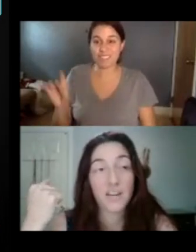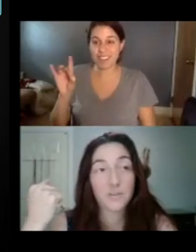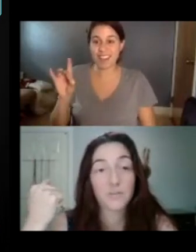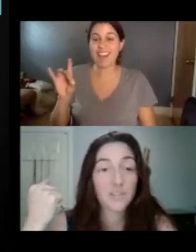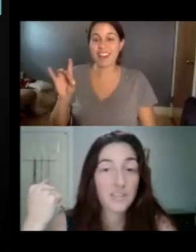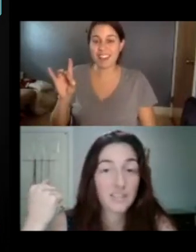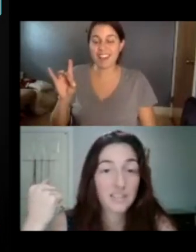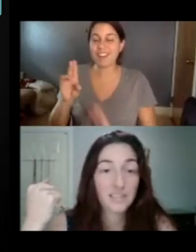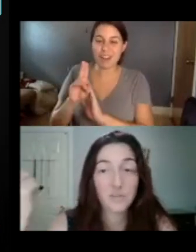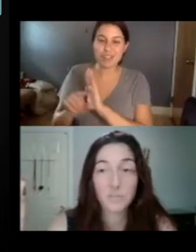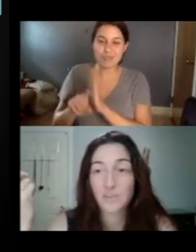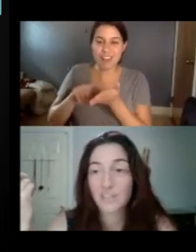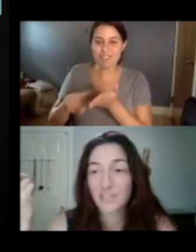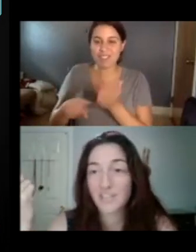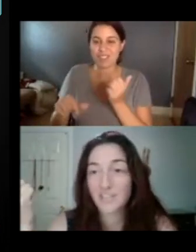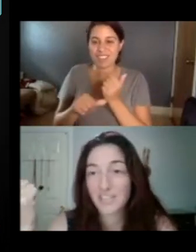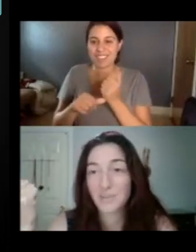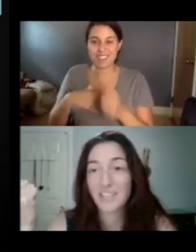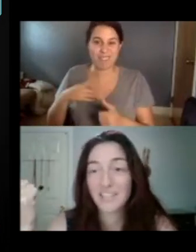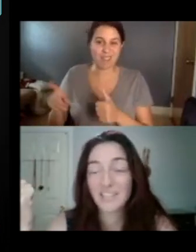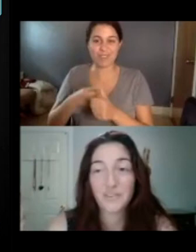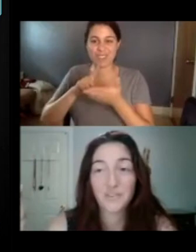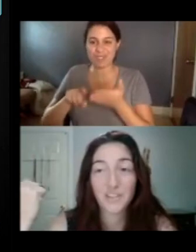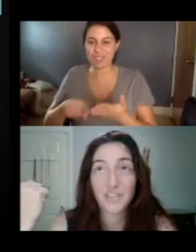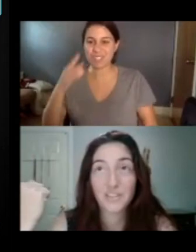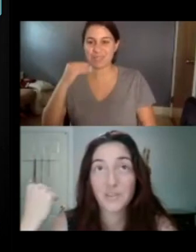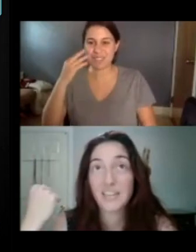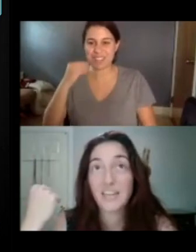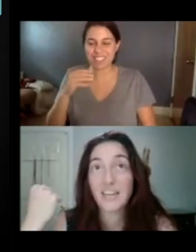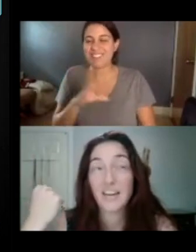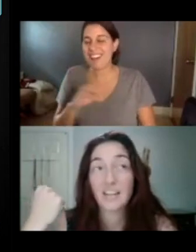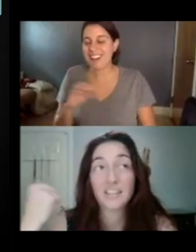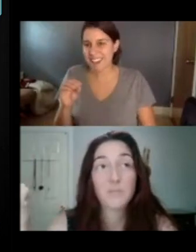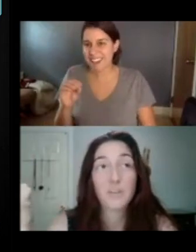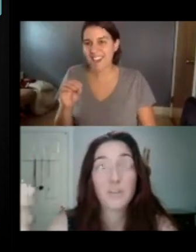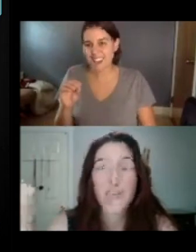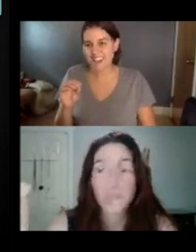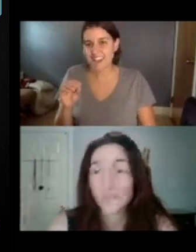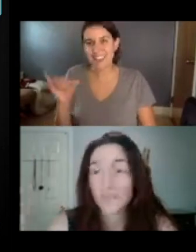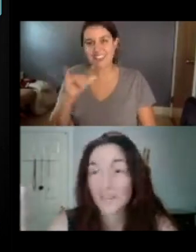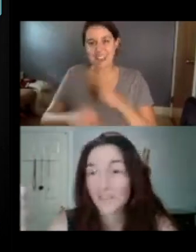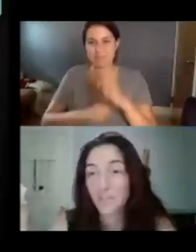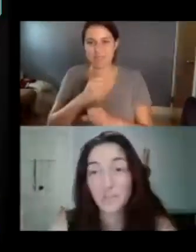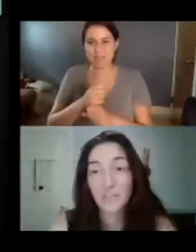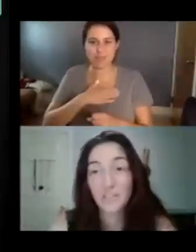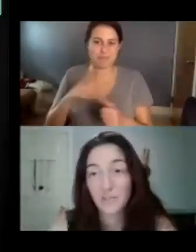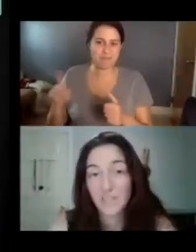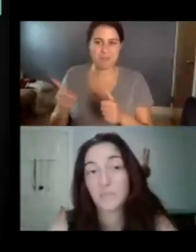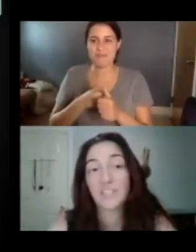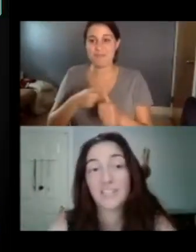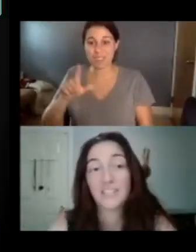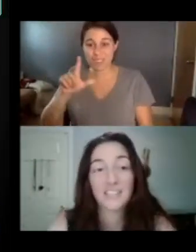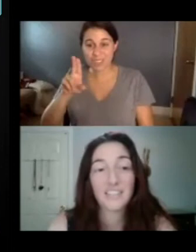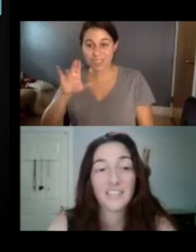an undergraduate research assistant. It was my first research experience, and it was also the same year that I had my first ever lucid